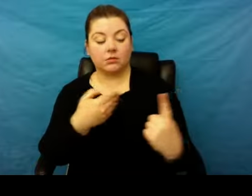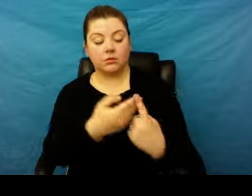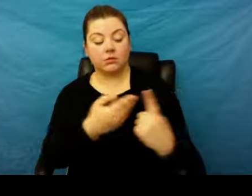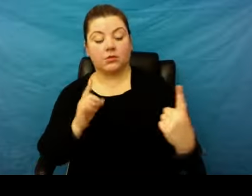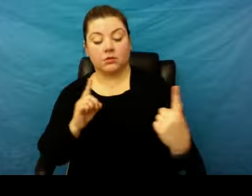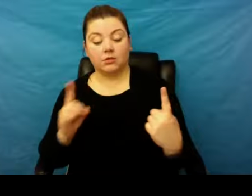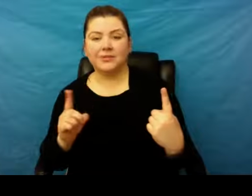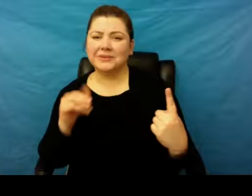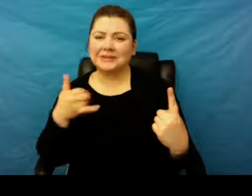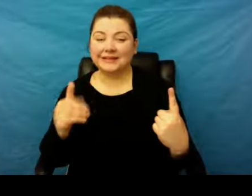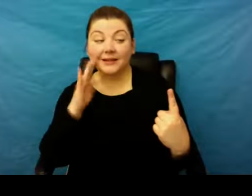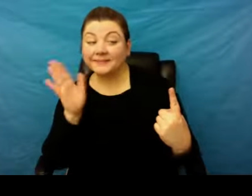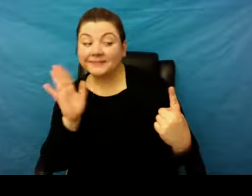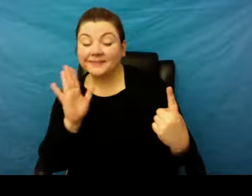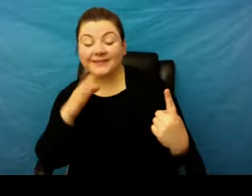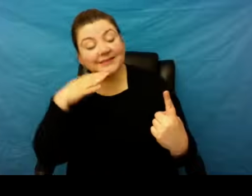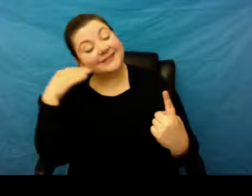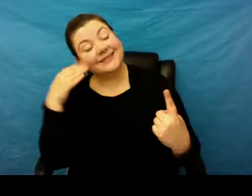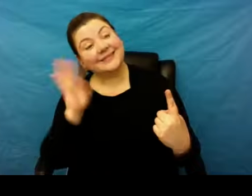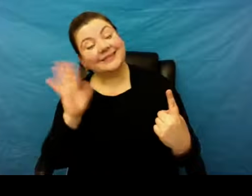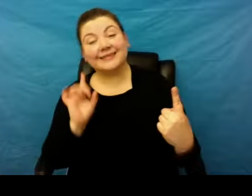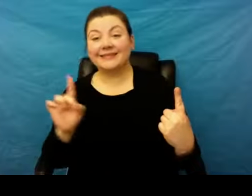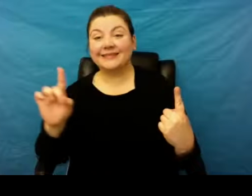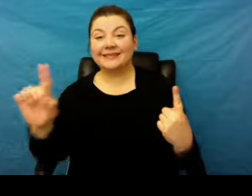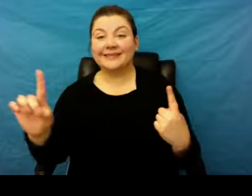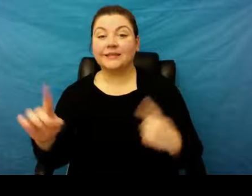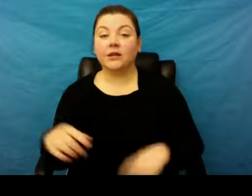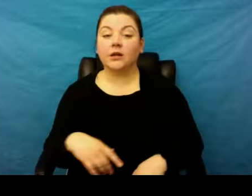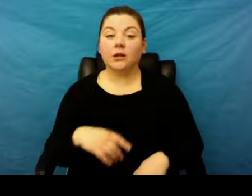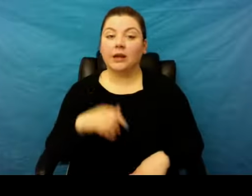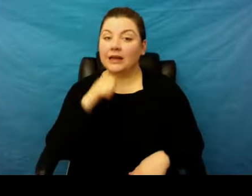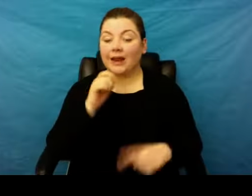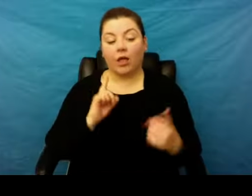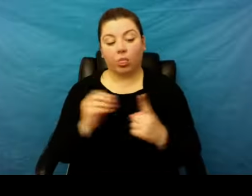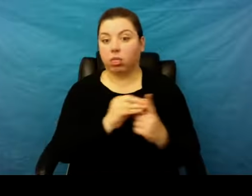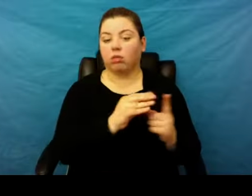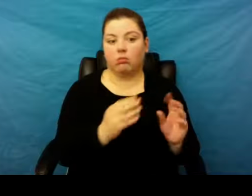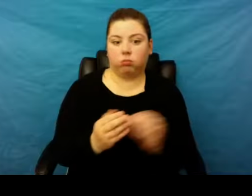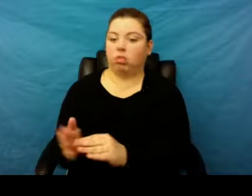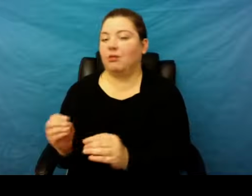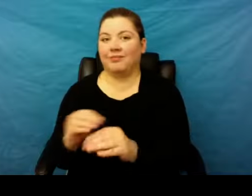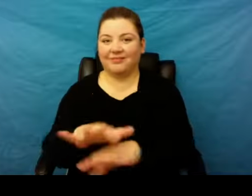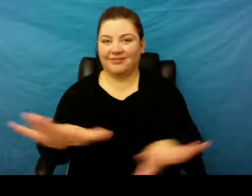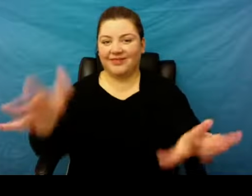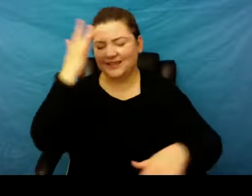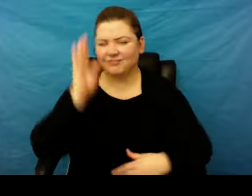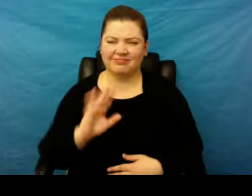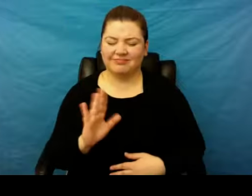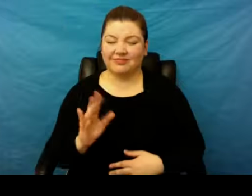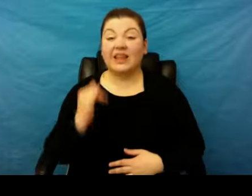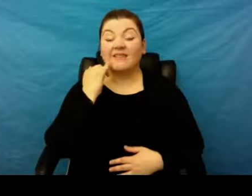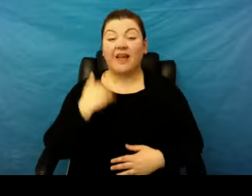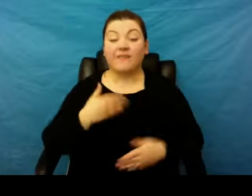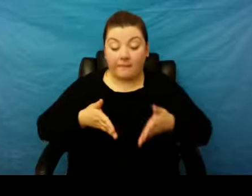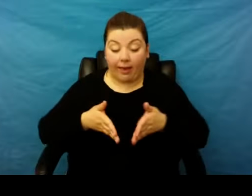hello, smile. No one is giving each other this disease by walking through a city. If there's a bike path, you can walk on it.